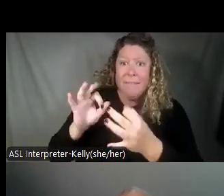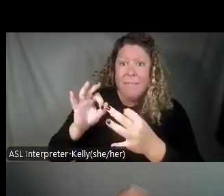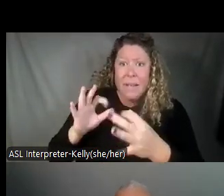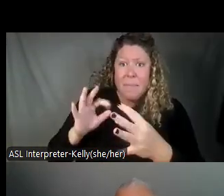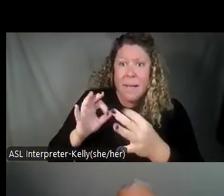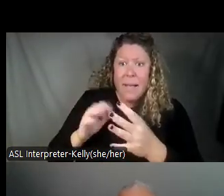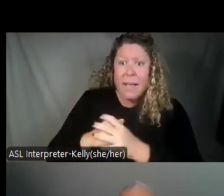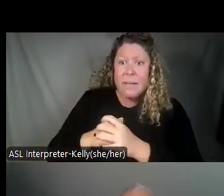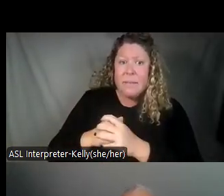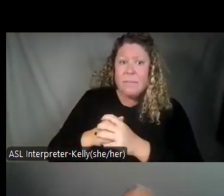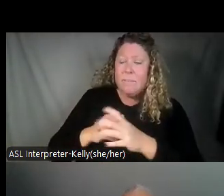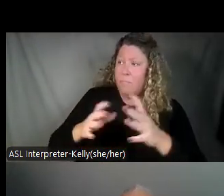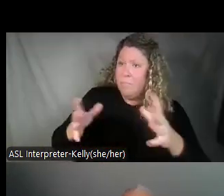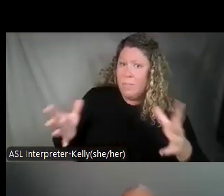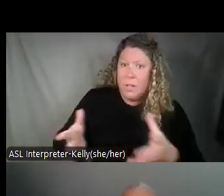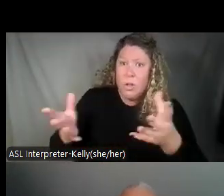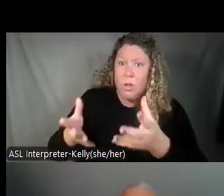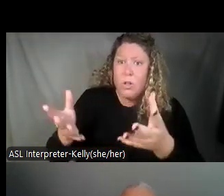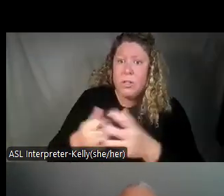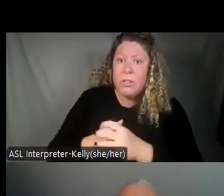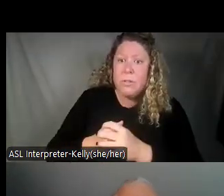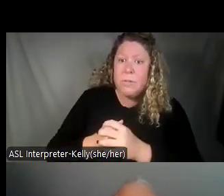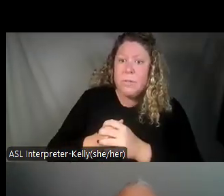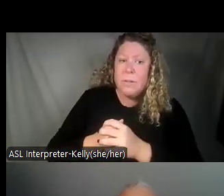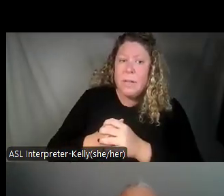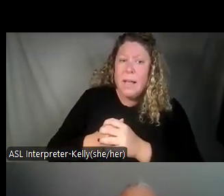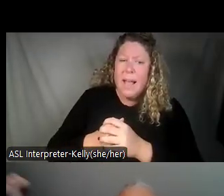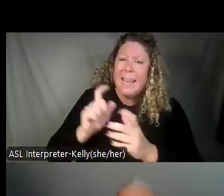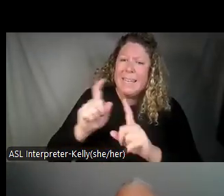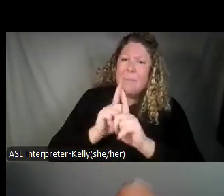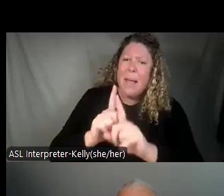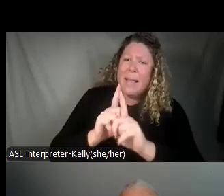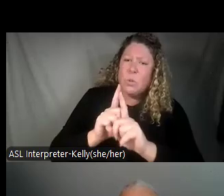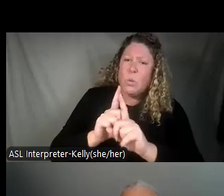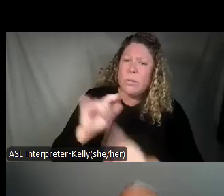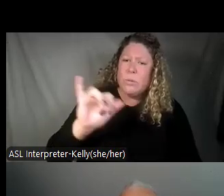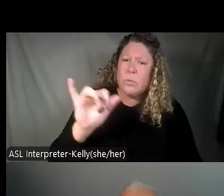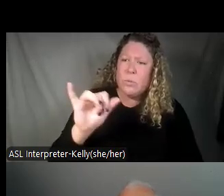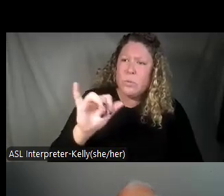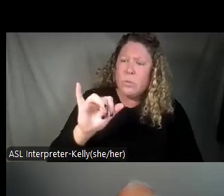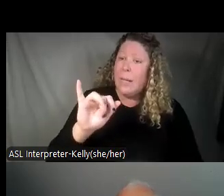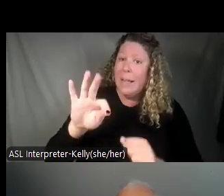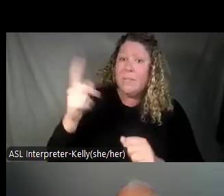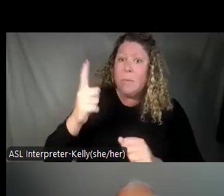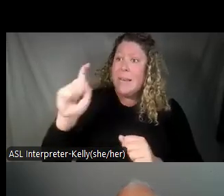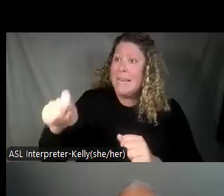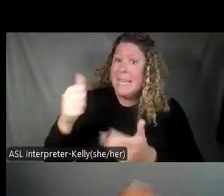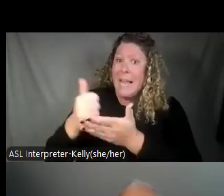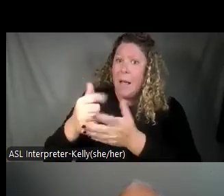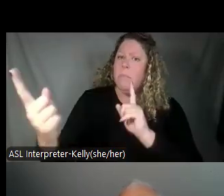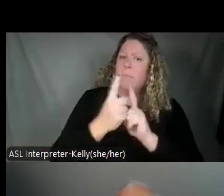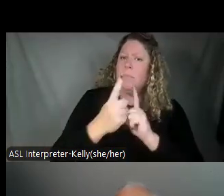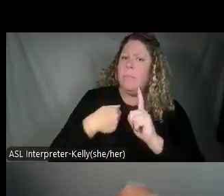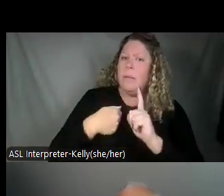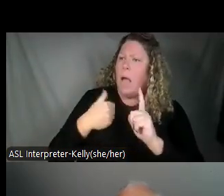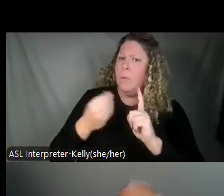able to encourage, and they also need to be mentors. They also need to be a source of information. If somebody needs help, that